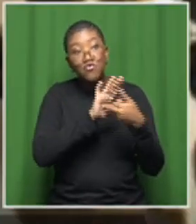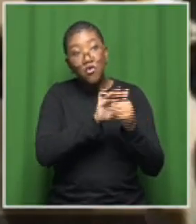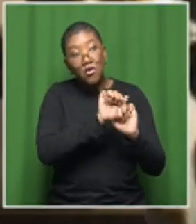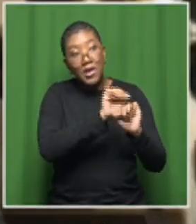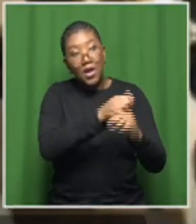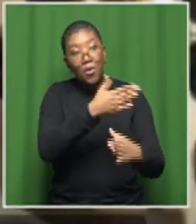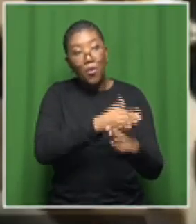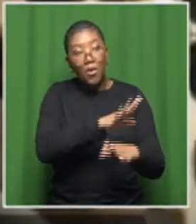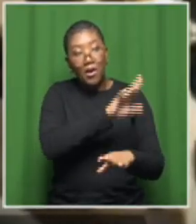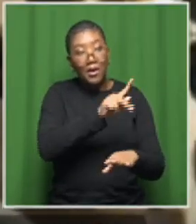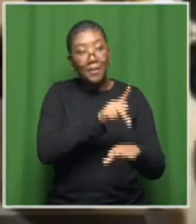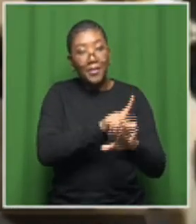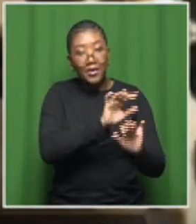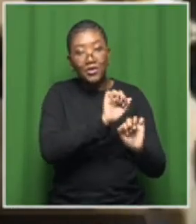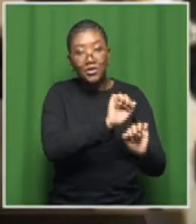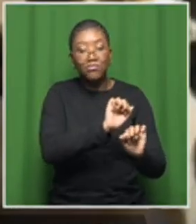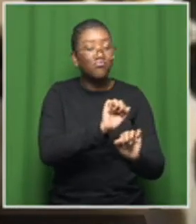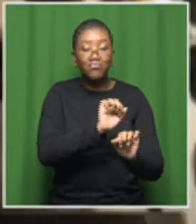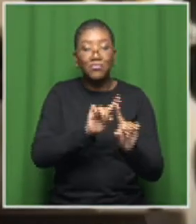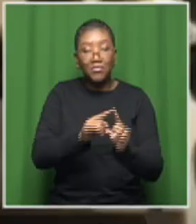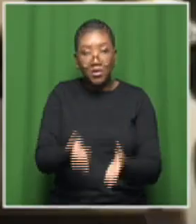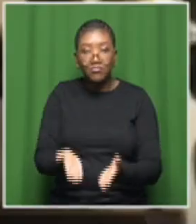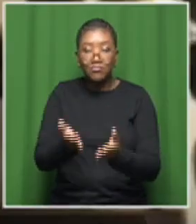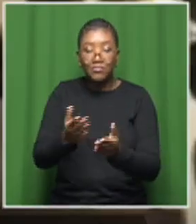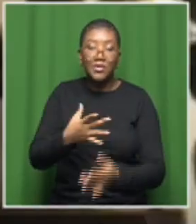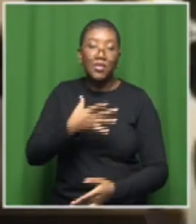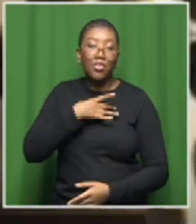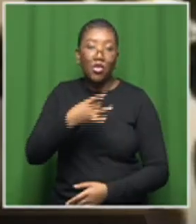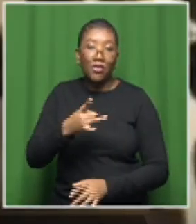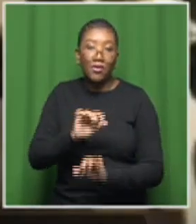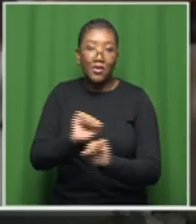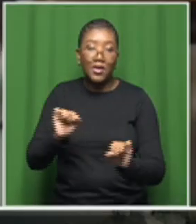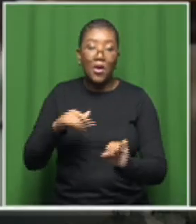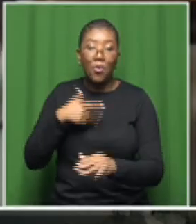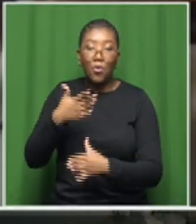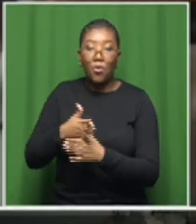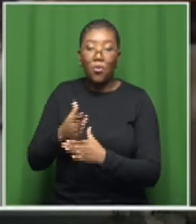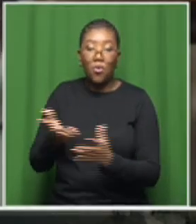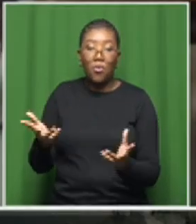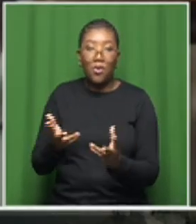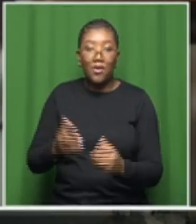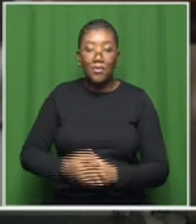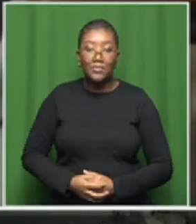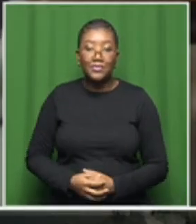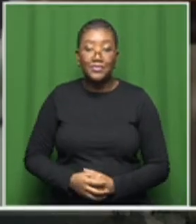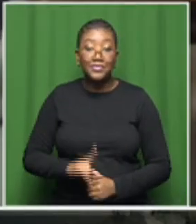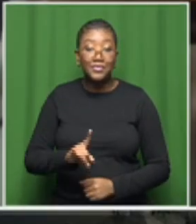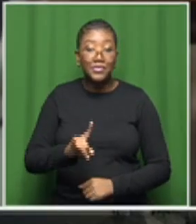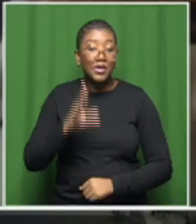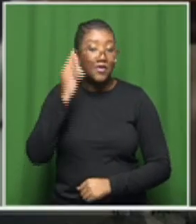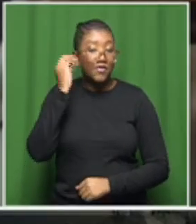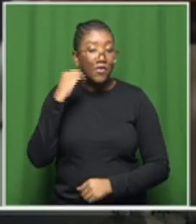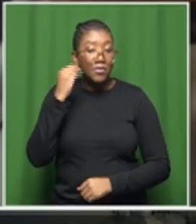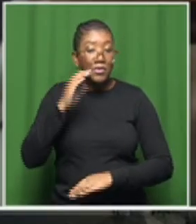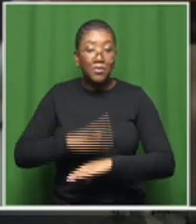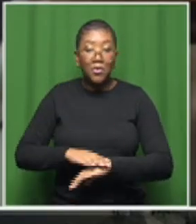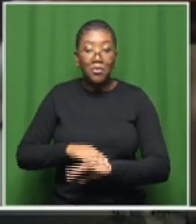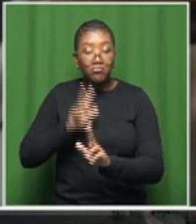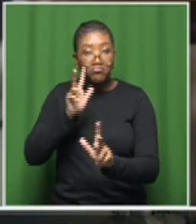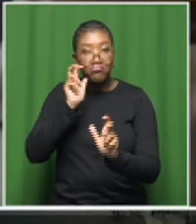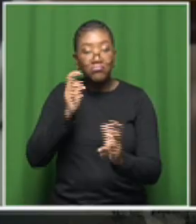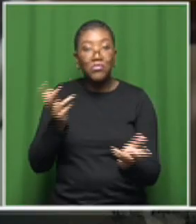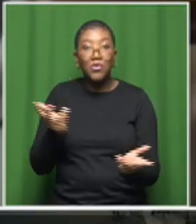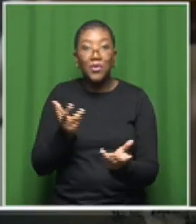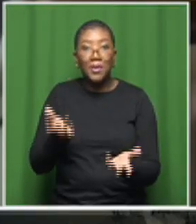to volunteer here, or I want to experience that. All right. And so if people want to find out more information, be part of this